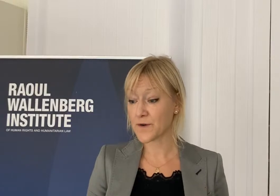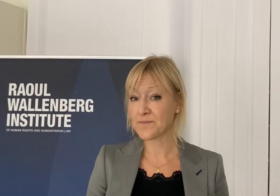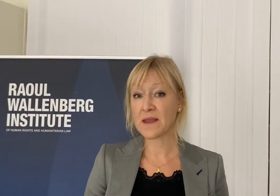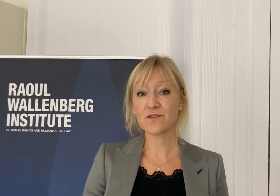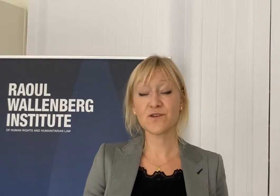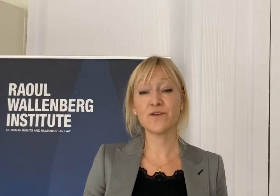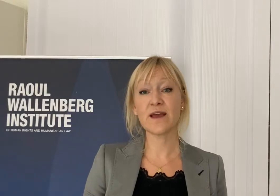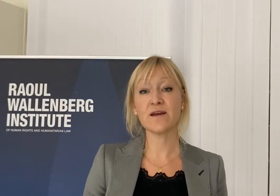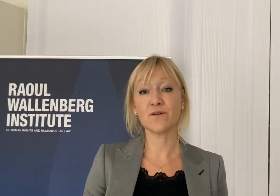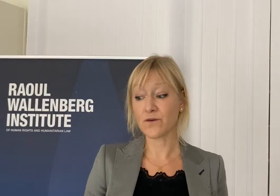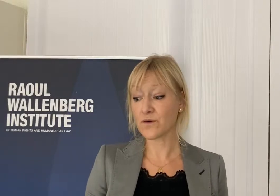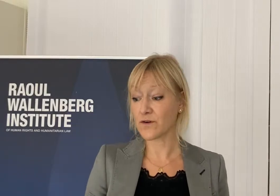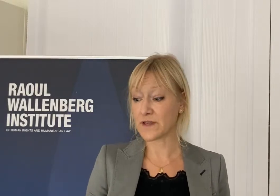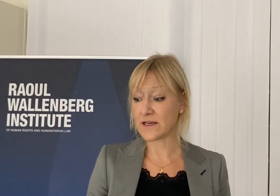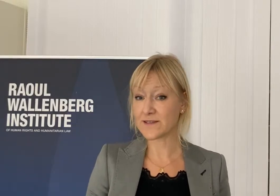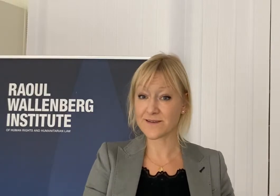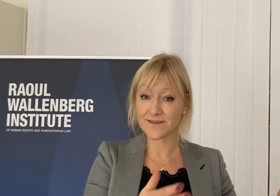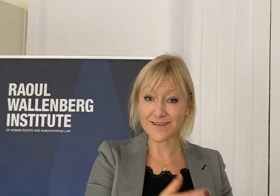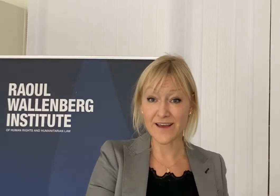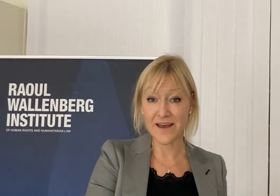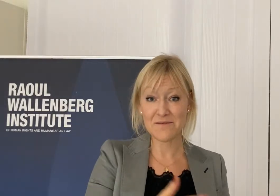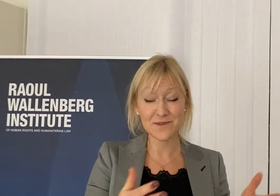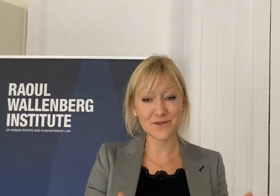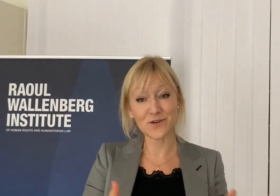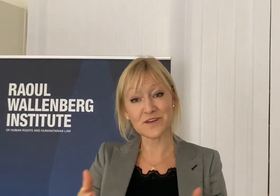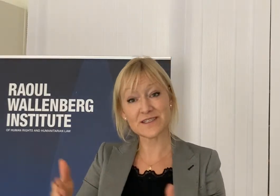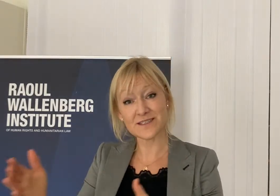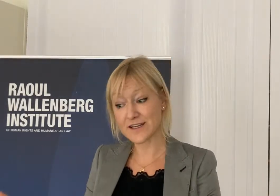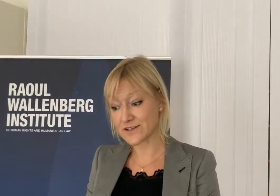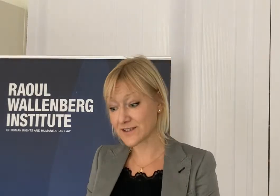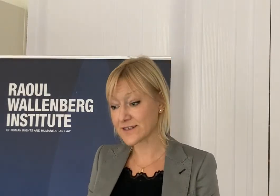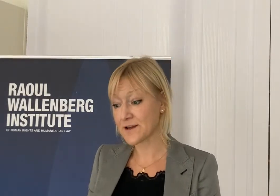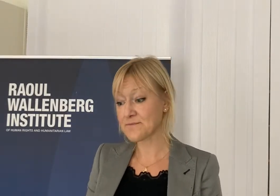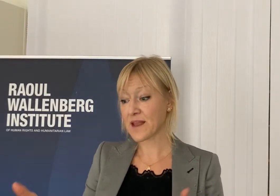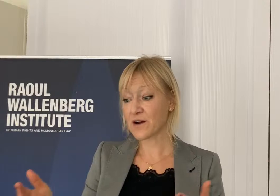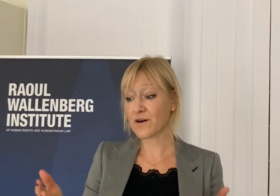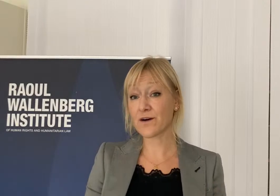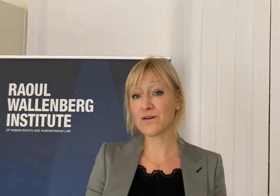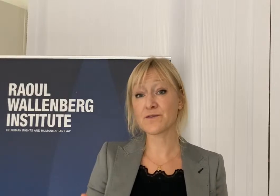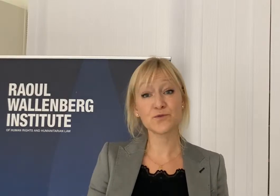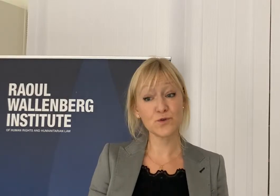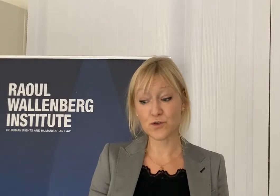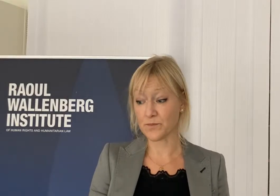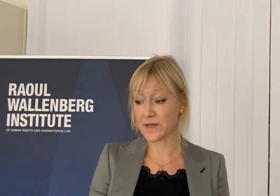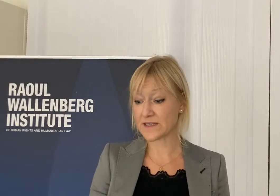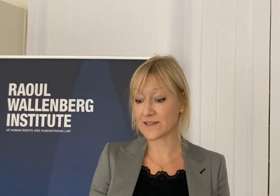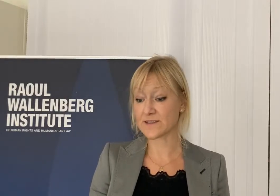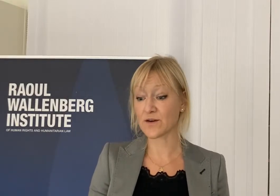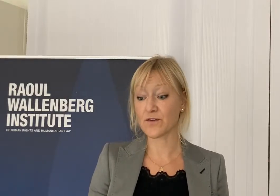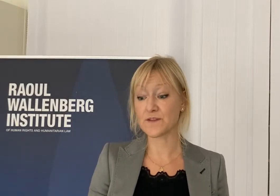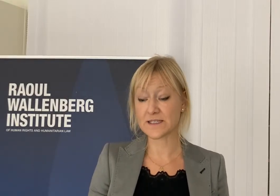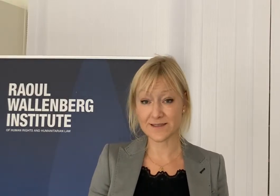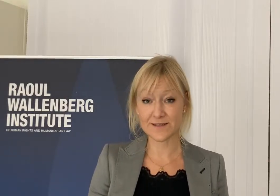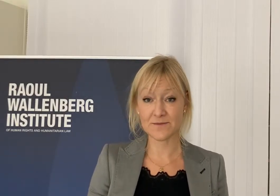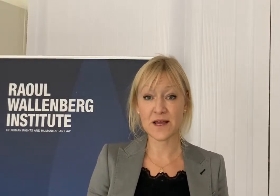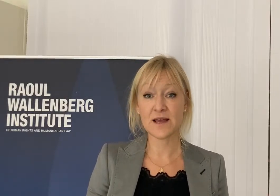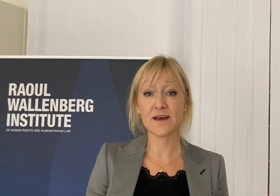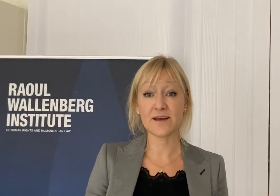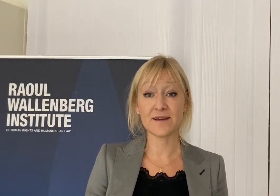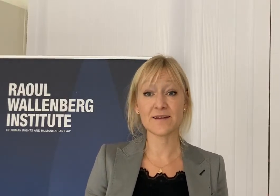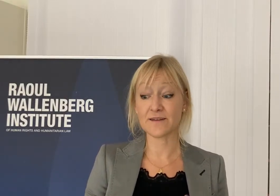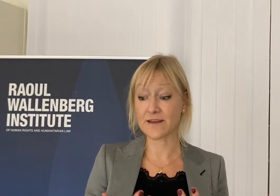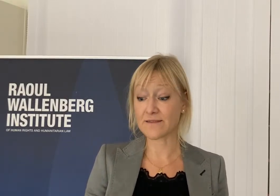so on. Today, all of these that came from the stages are crucial pieces of a